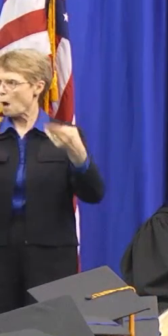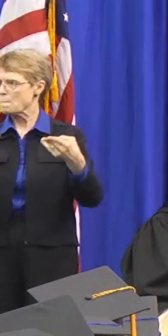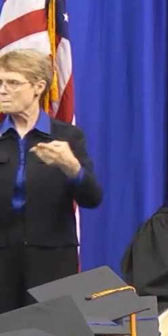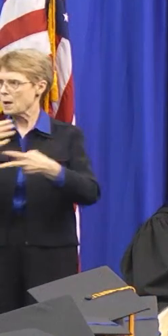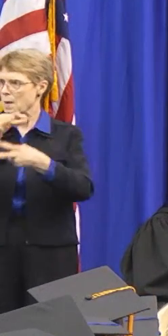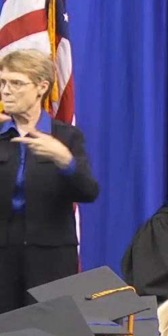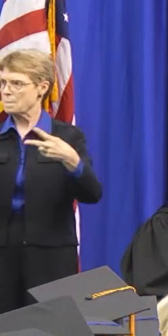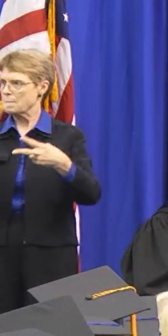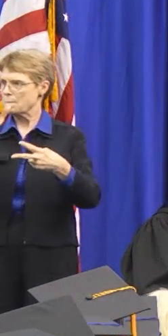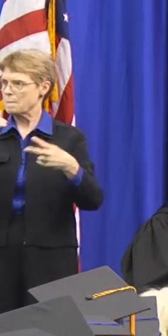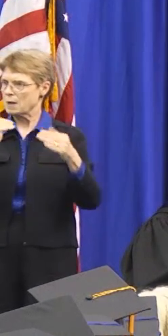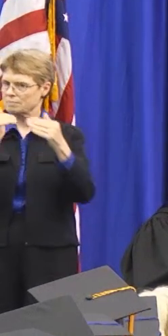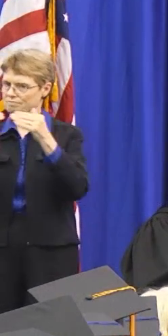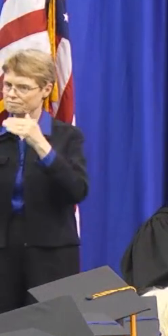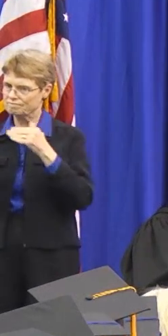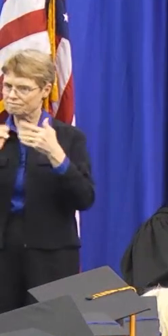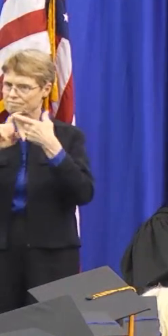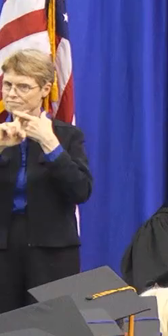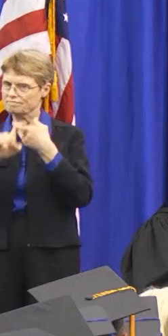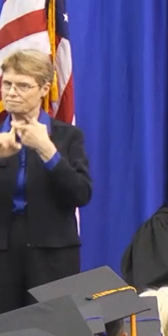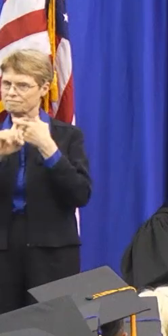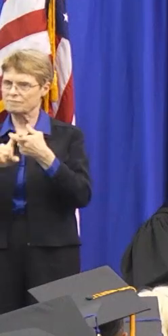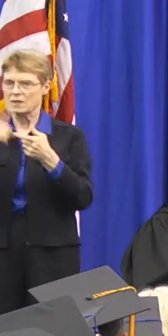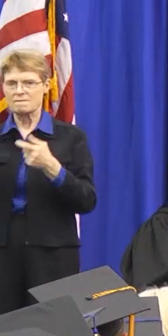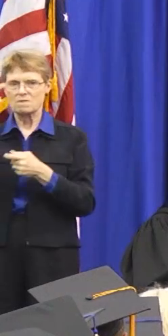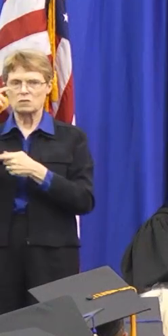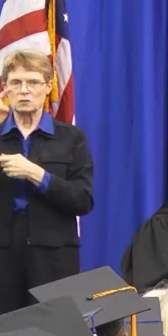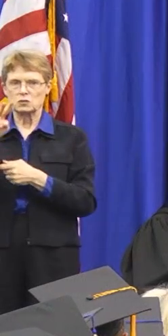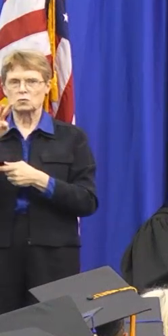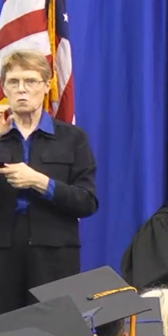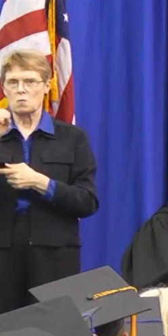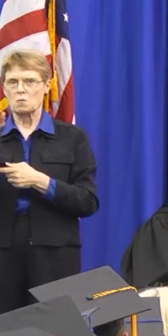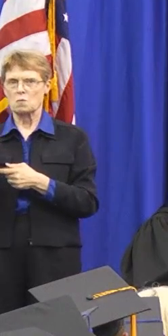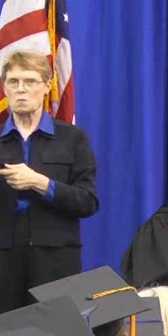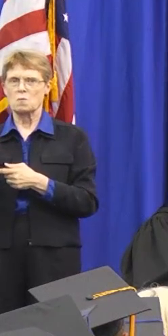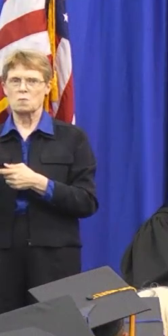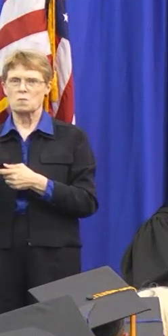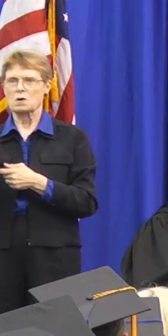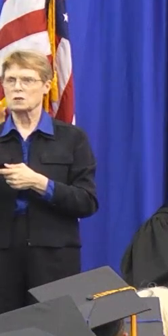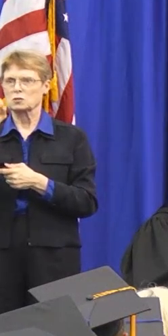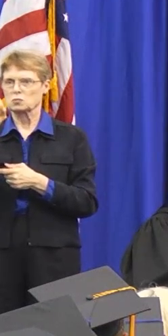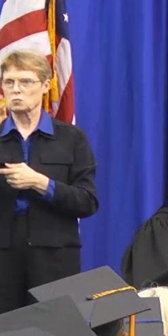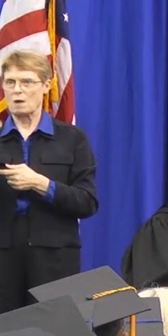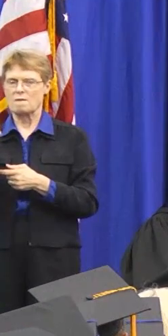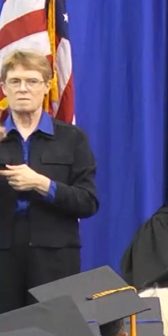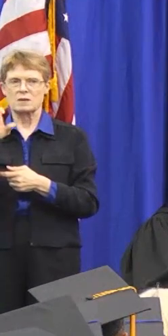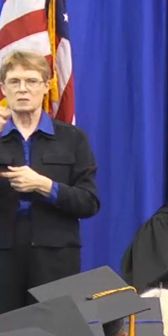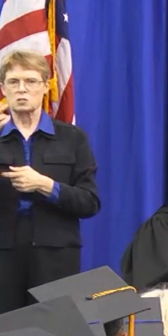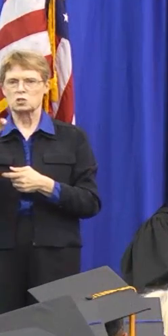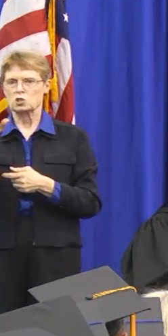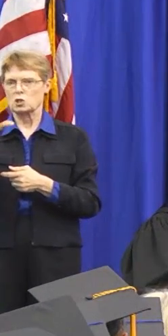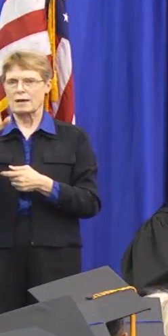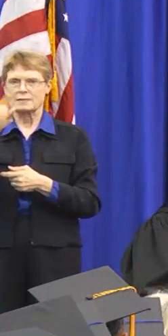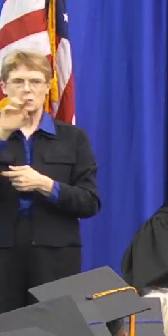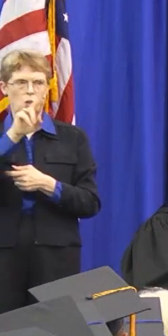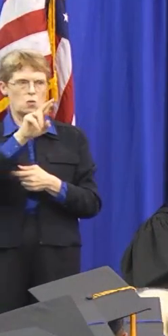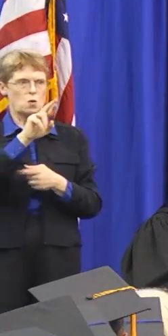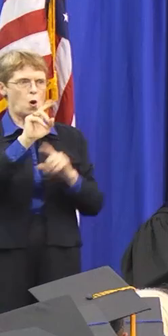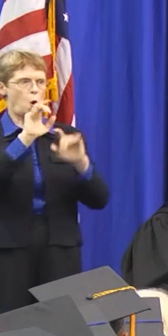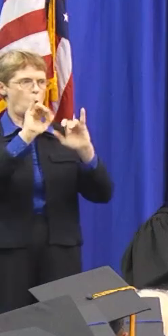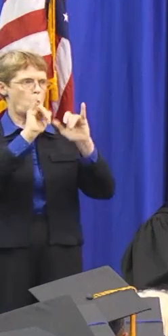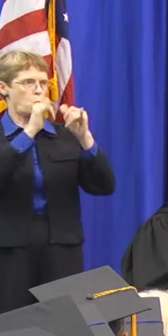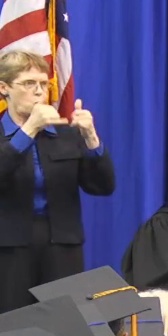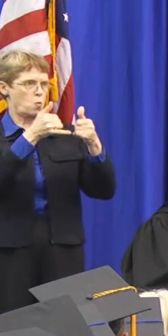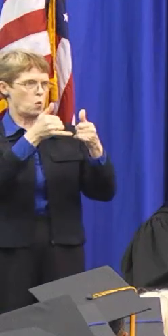their peers for the 2012 Chancellor's Award, and they're being recognized by the Leap